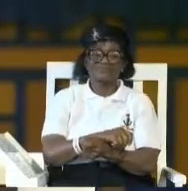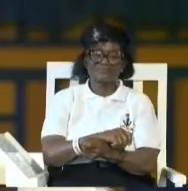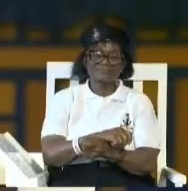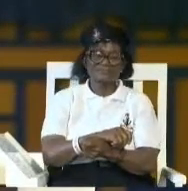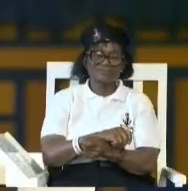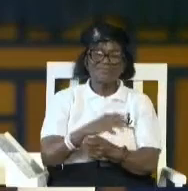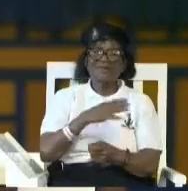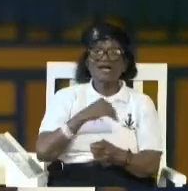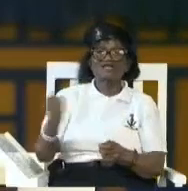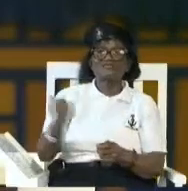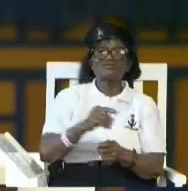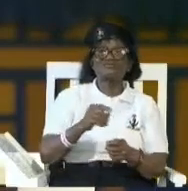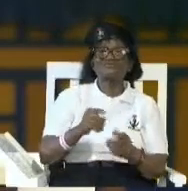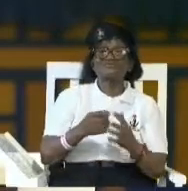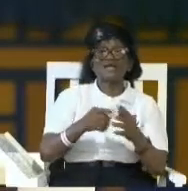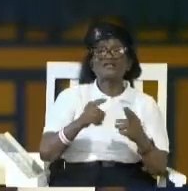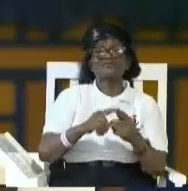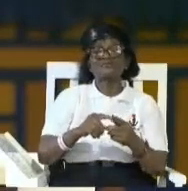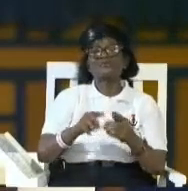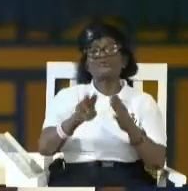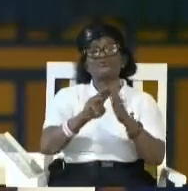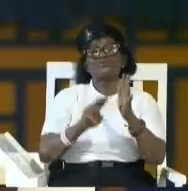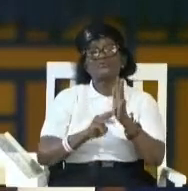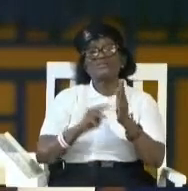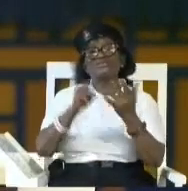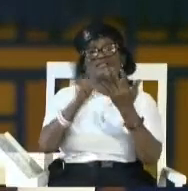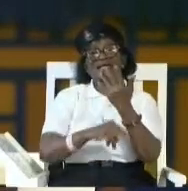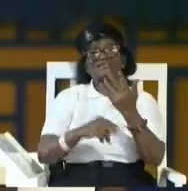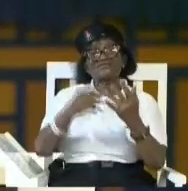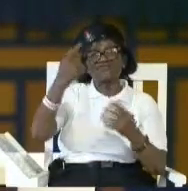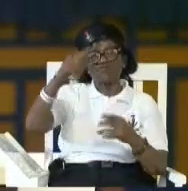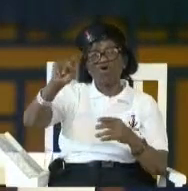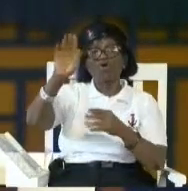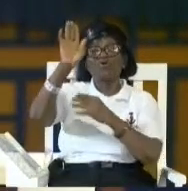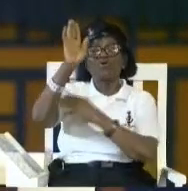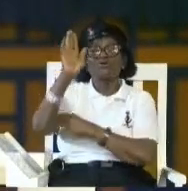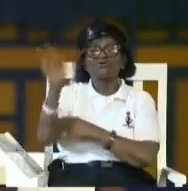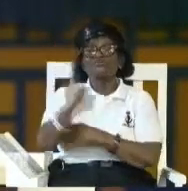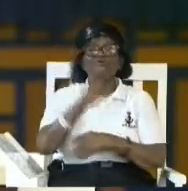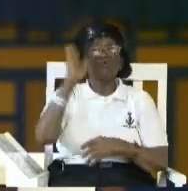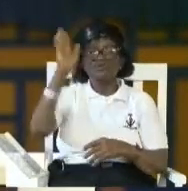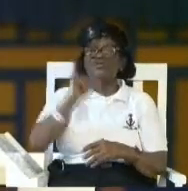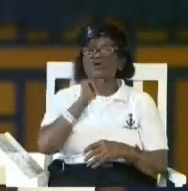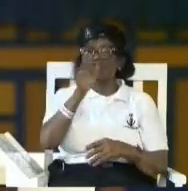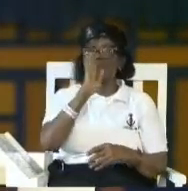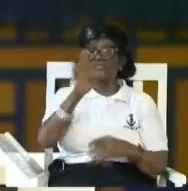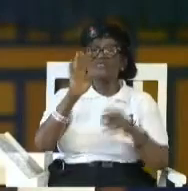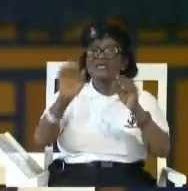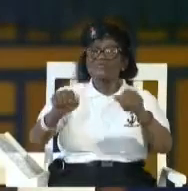Now you begin to witness for God. You won't be able to keep quiet.